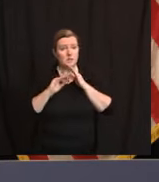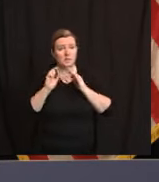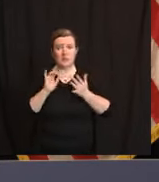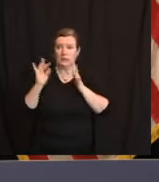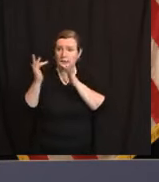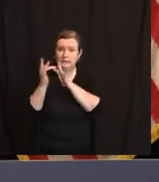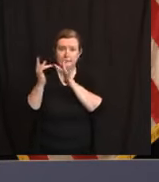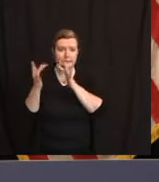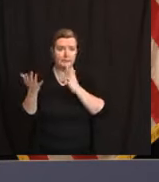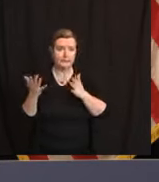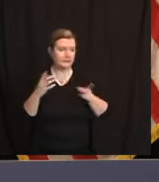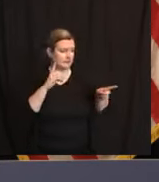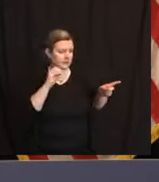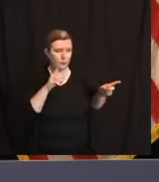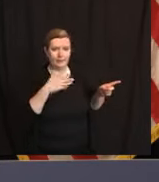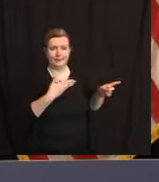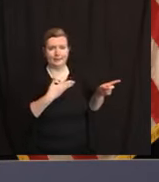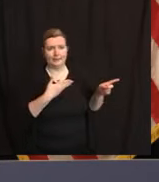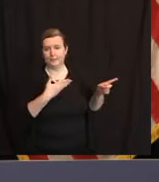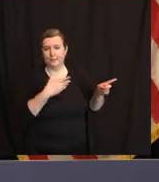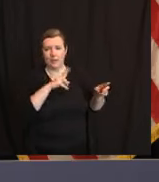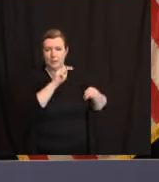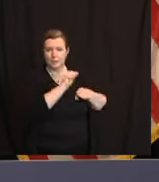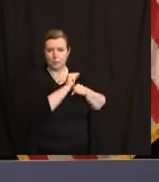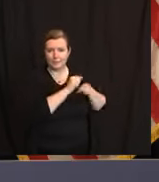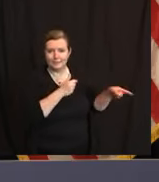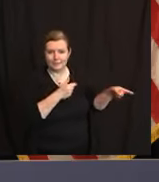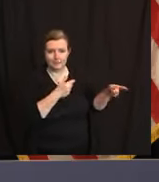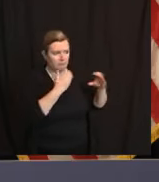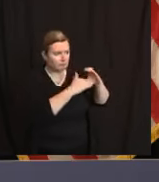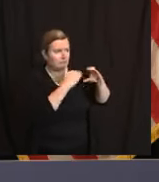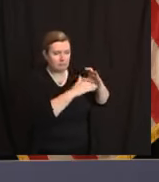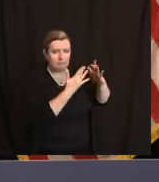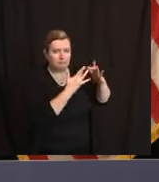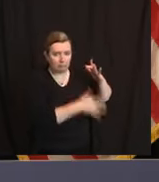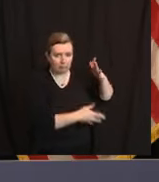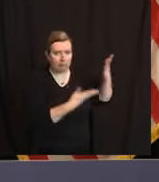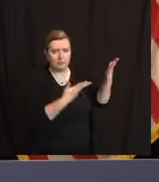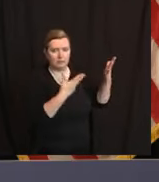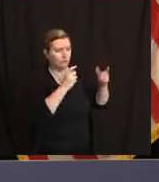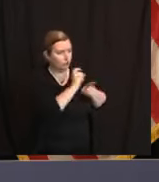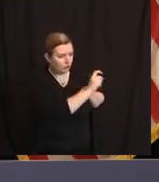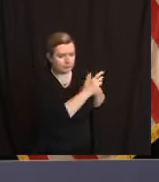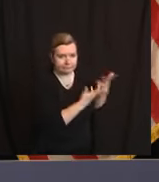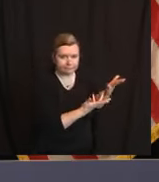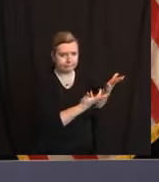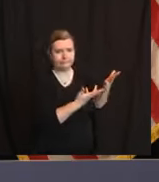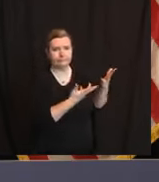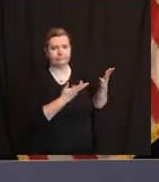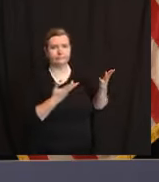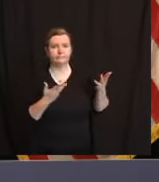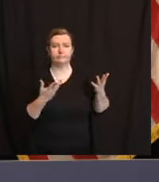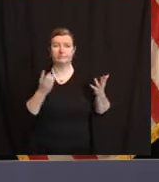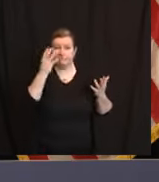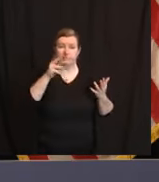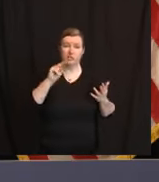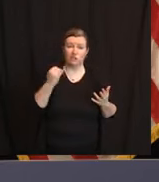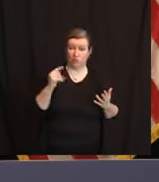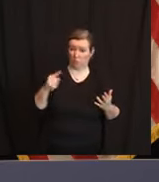already, the average American has, we've already seen the studies, and New Jersey's no difference. People are living at the edge of